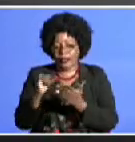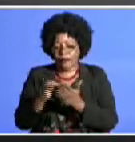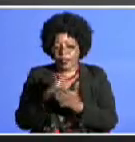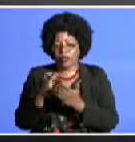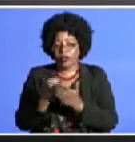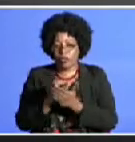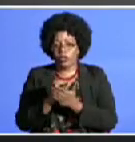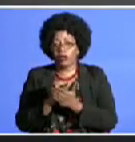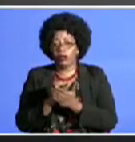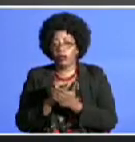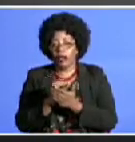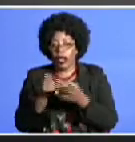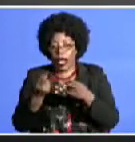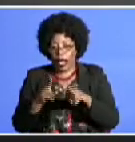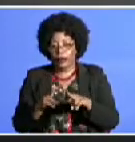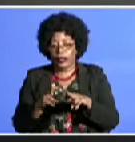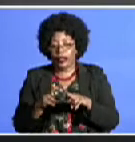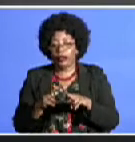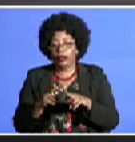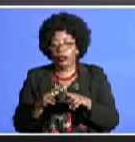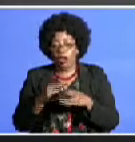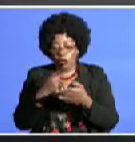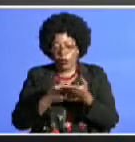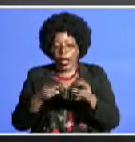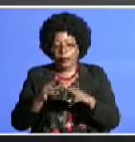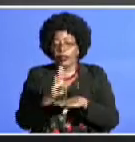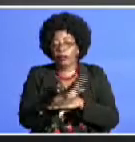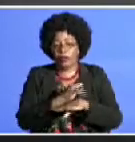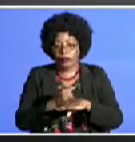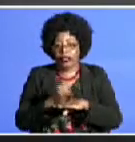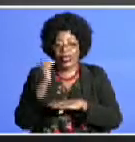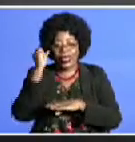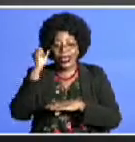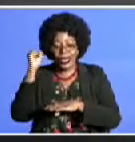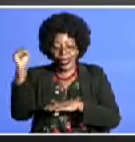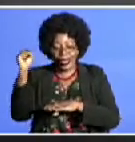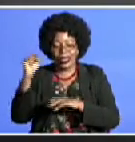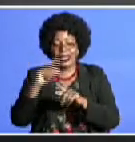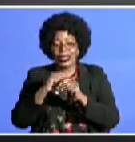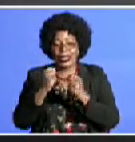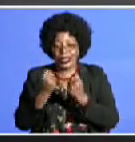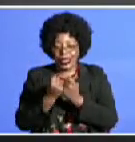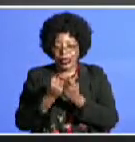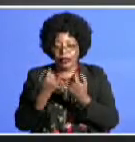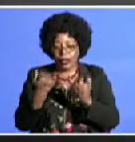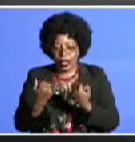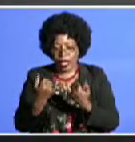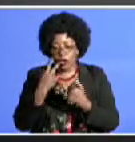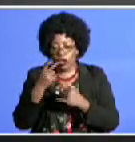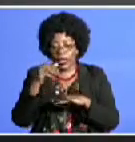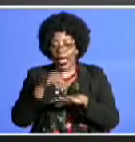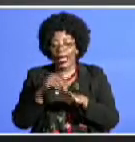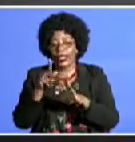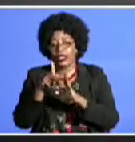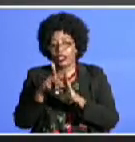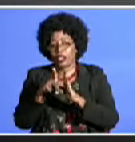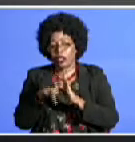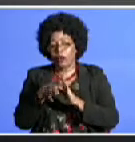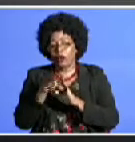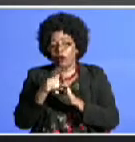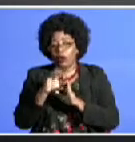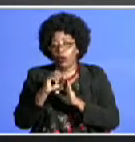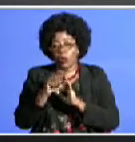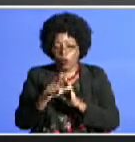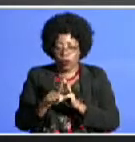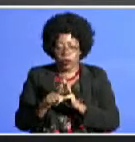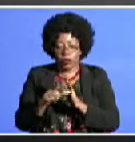investigations continue into the episode in Bimini, his team is now re-evaluating its protocols, particularly on the Family